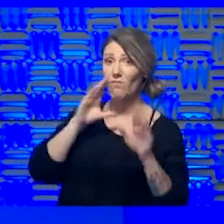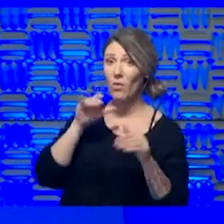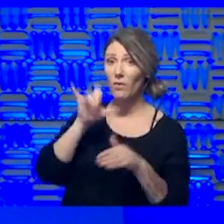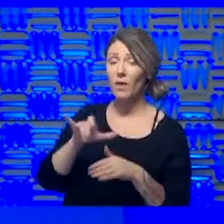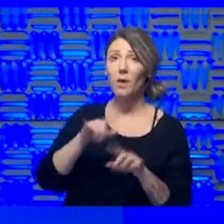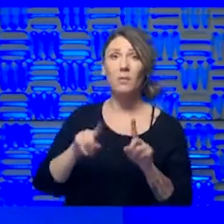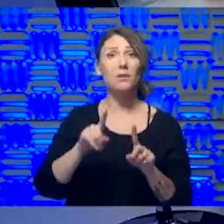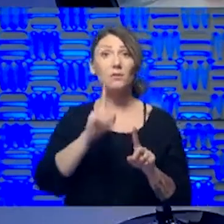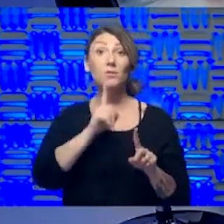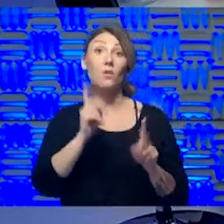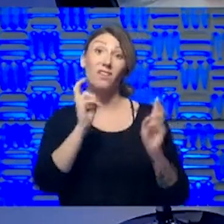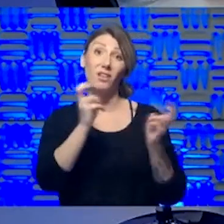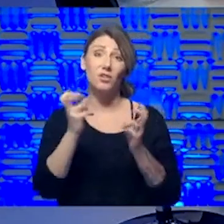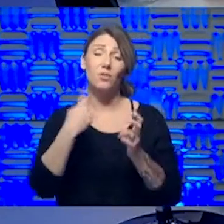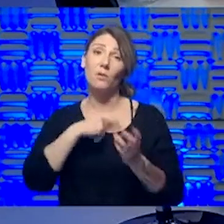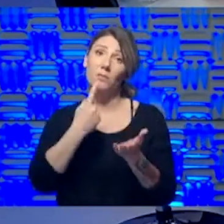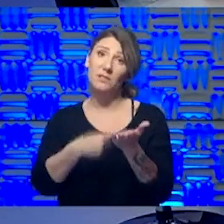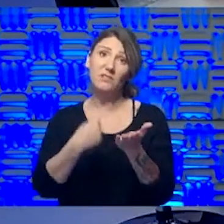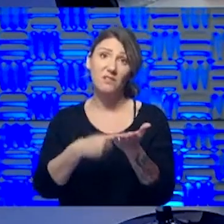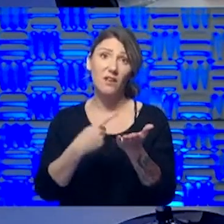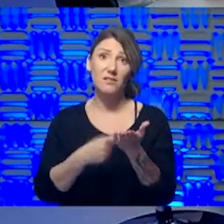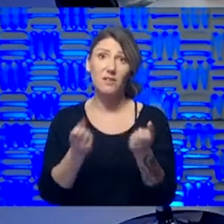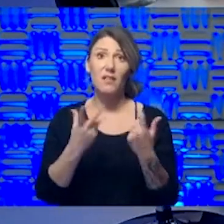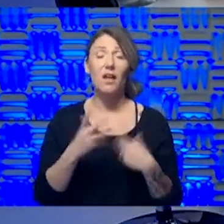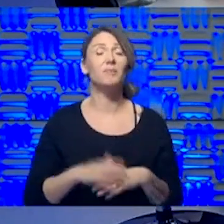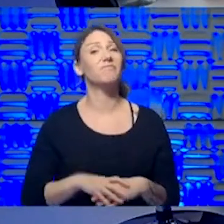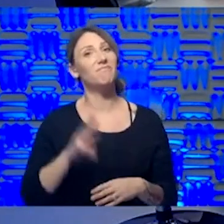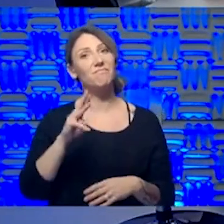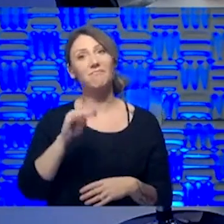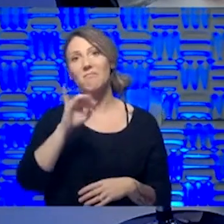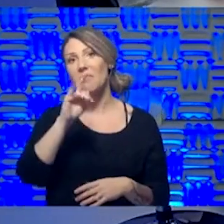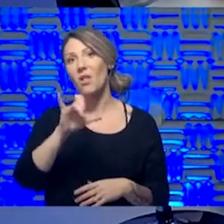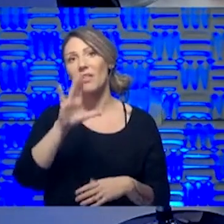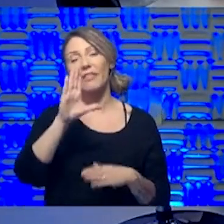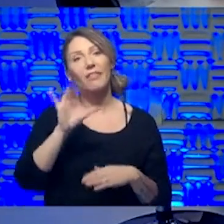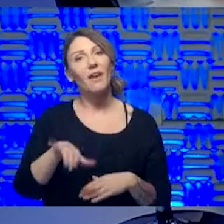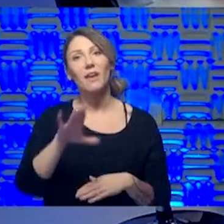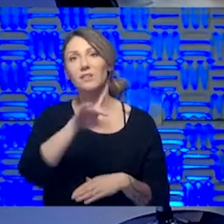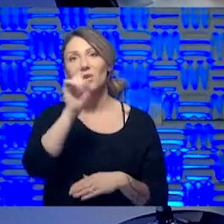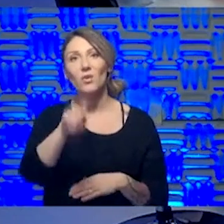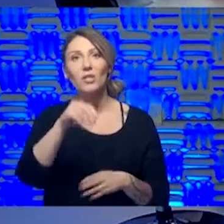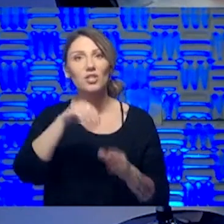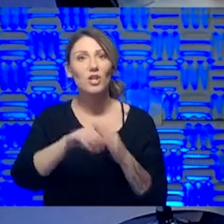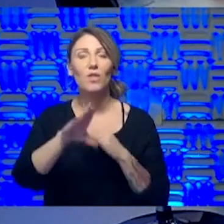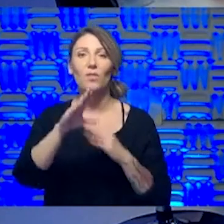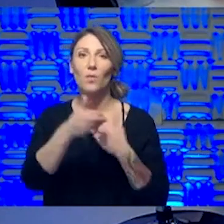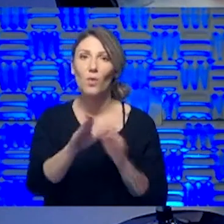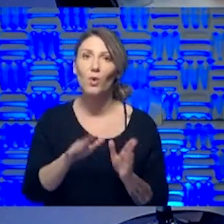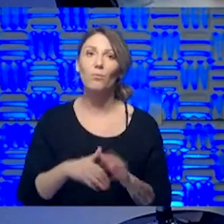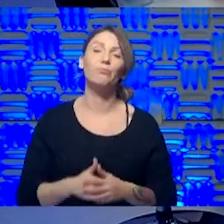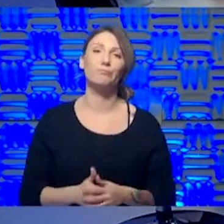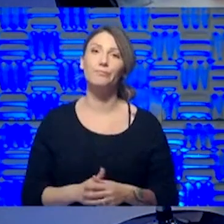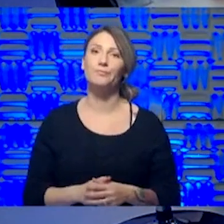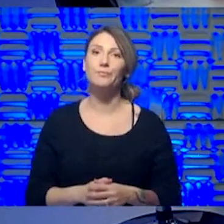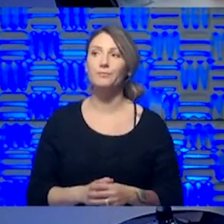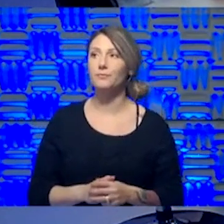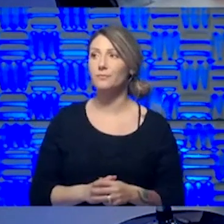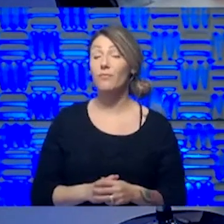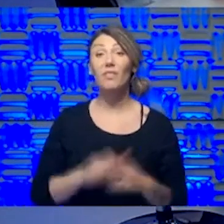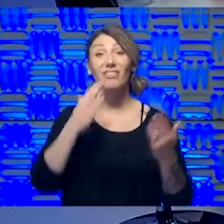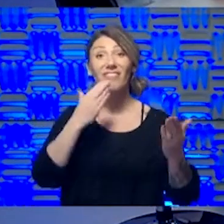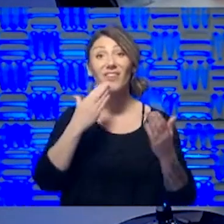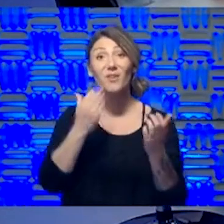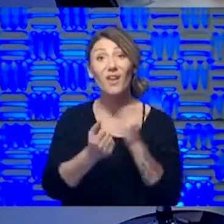talking about for some time. Yeah, good golly, Miss Molly, that is the question in the room. So, well, thanks everybody for being part of